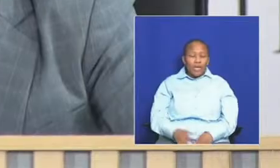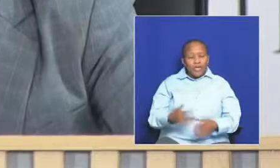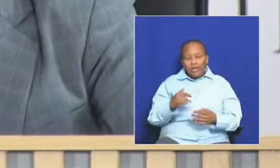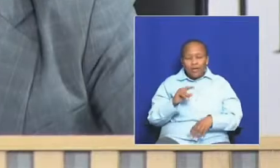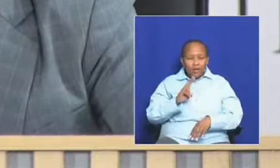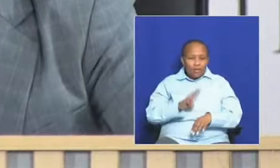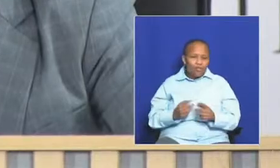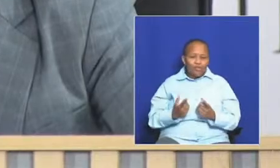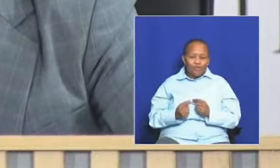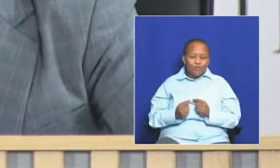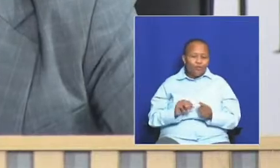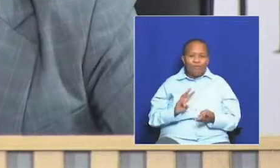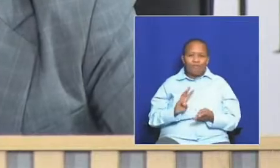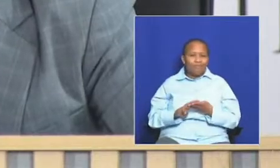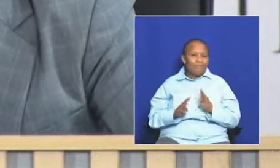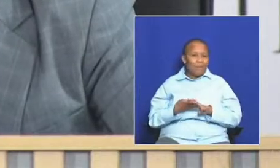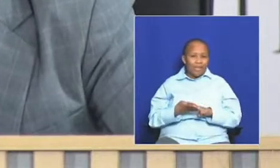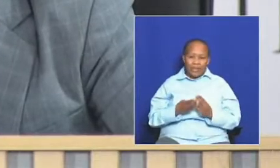Thumbs up.